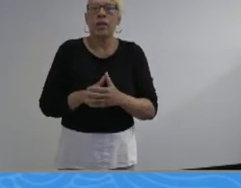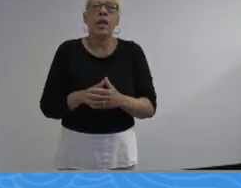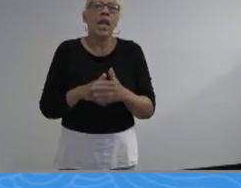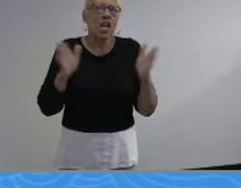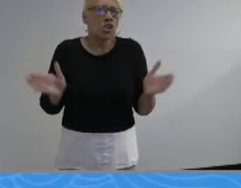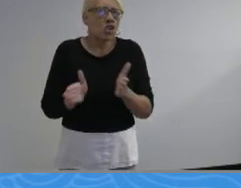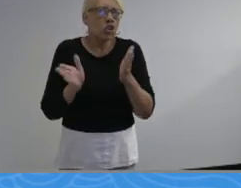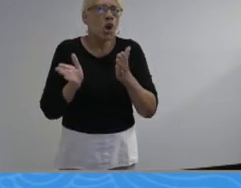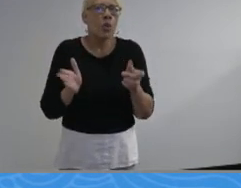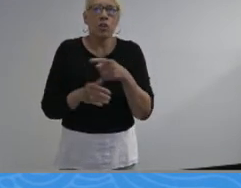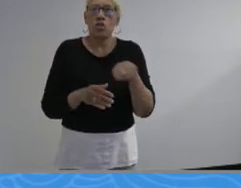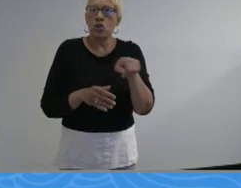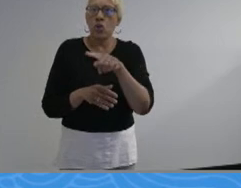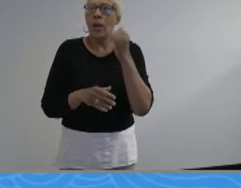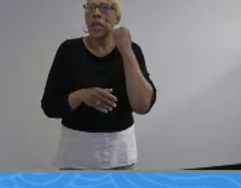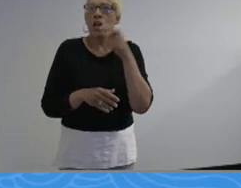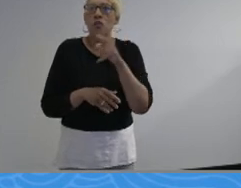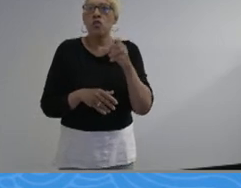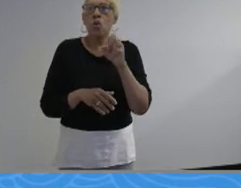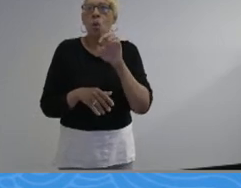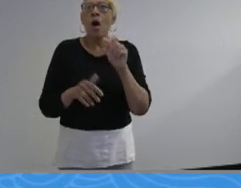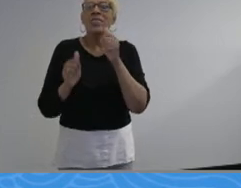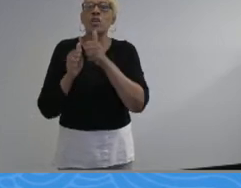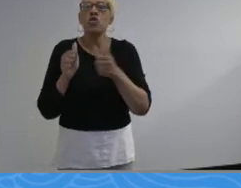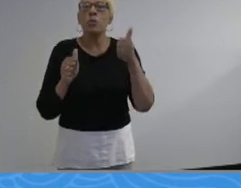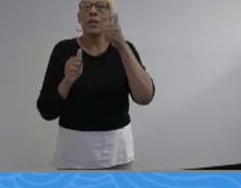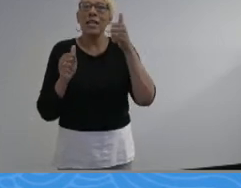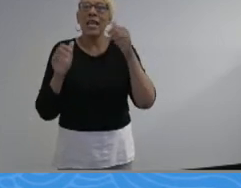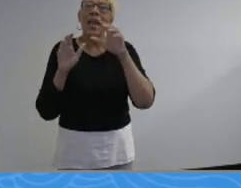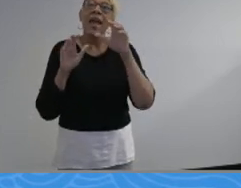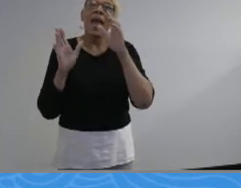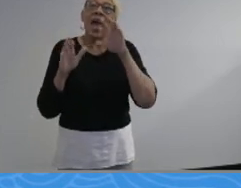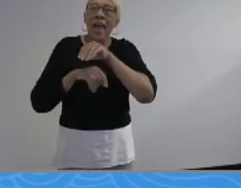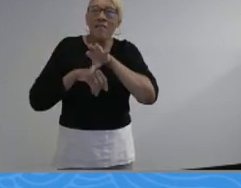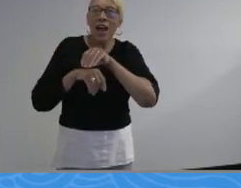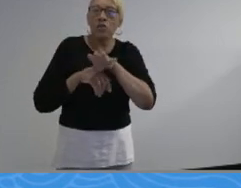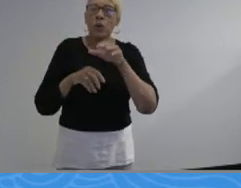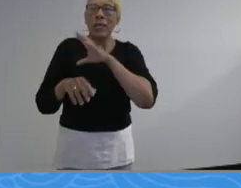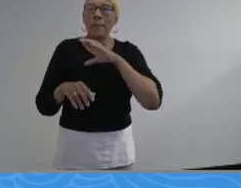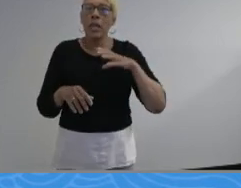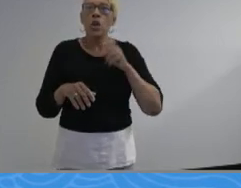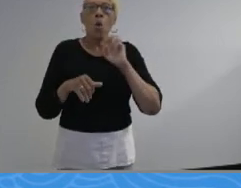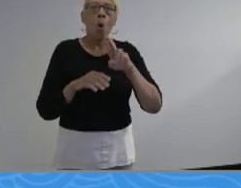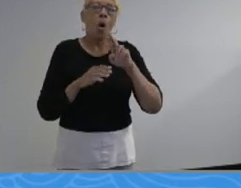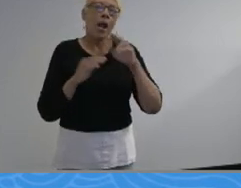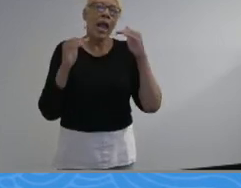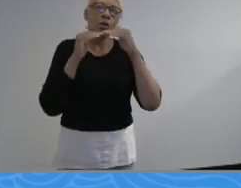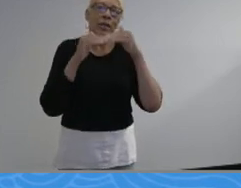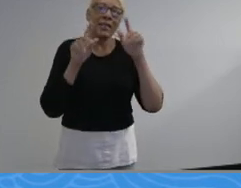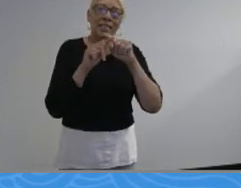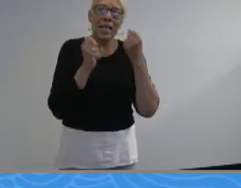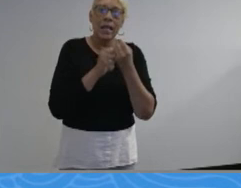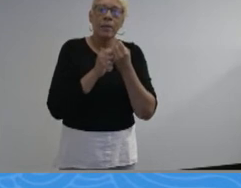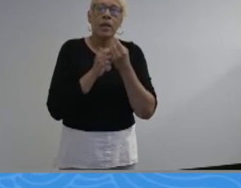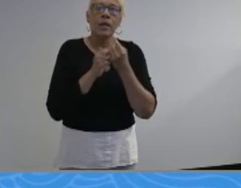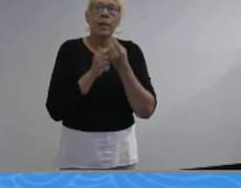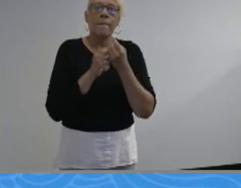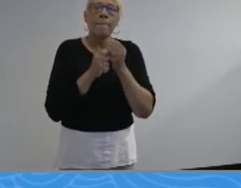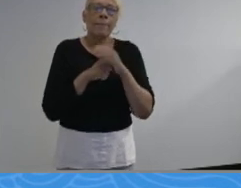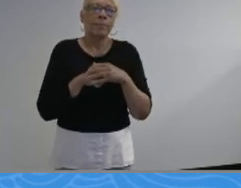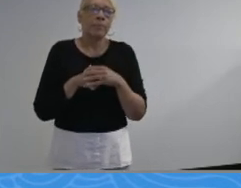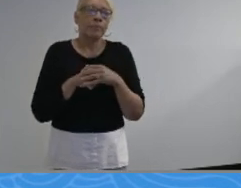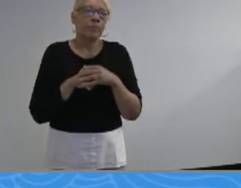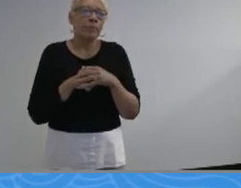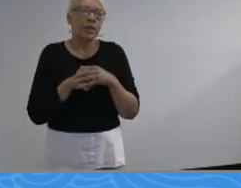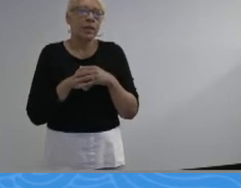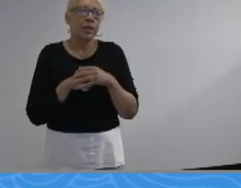encourage folks, if any of you are on the superintendent's advisory committee or one of the equity leadership teams, please uplift equity